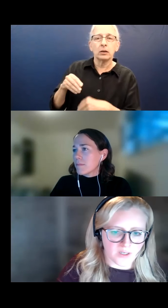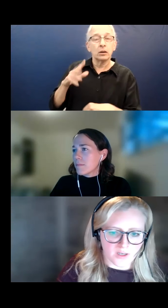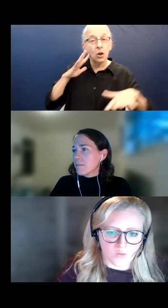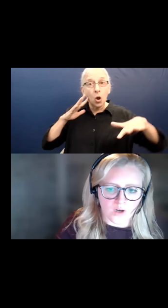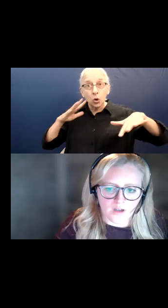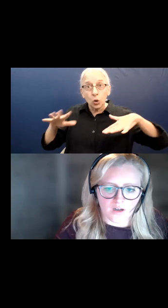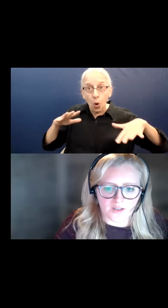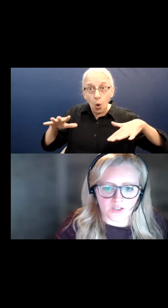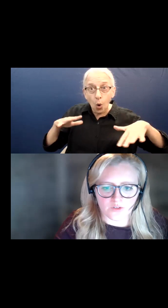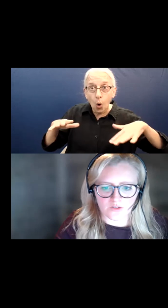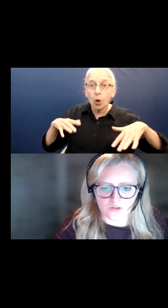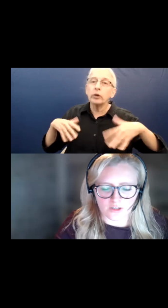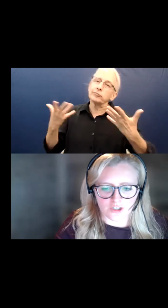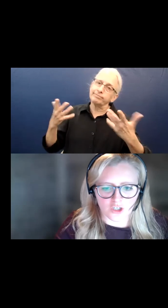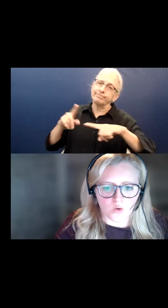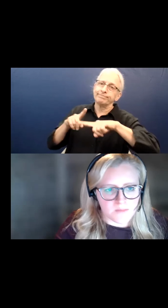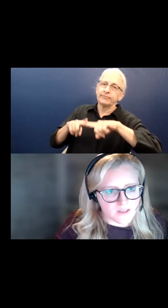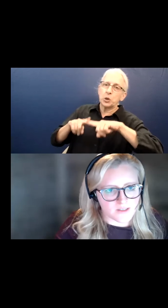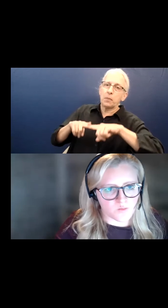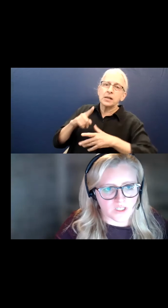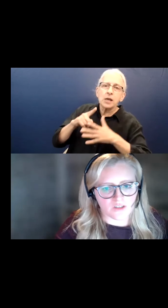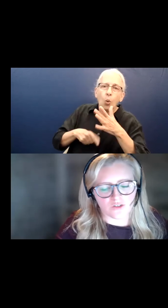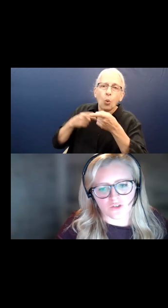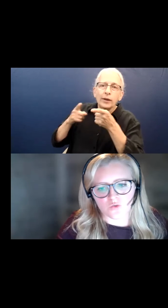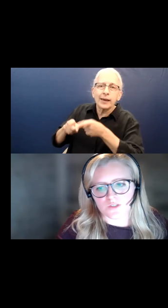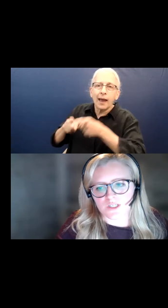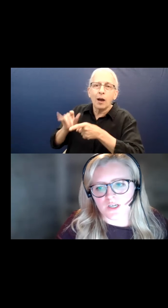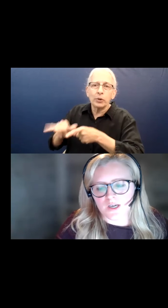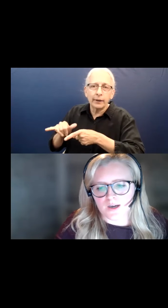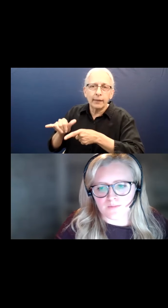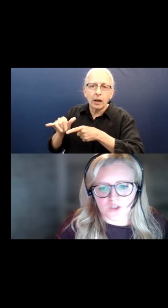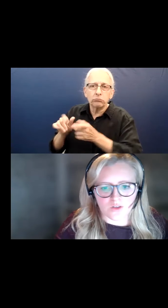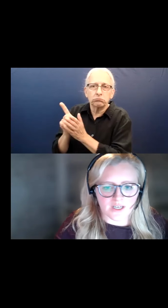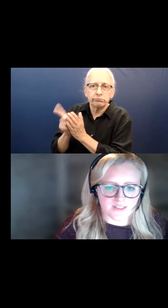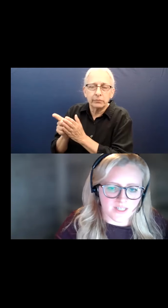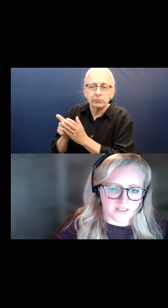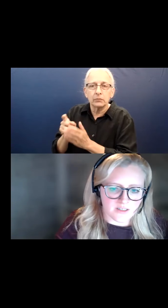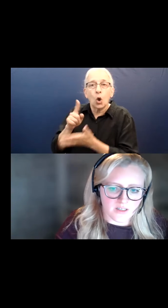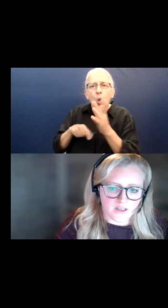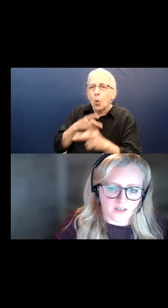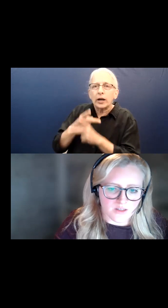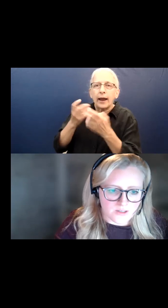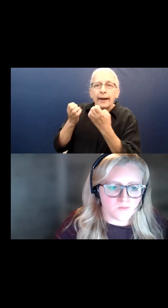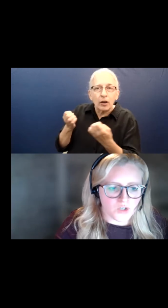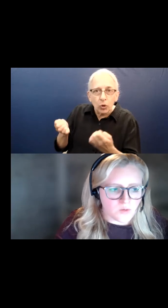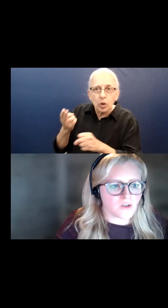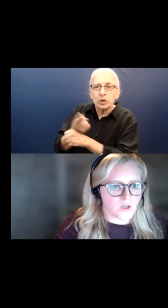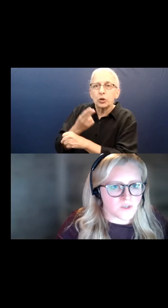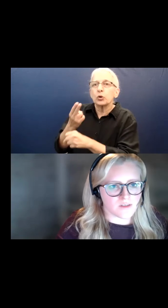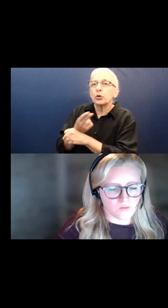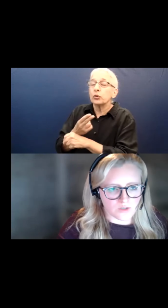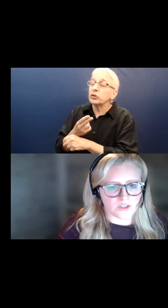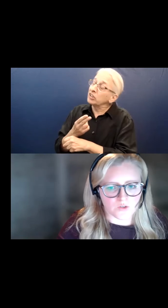varies depending on what kind of construction equipment is being used. That said, there's some pretty